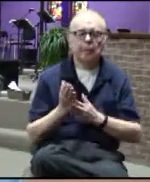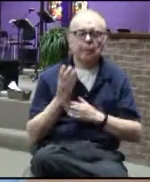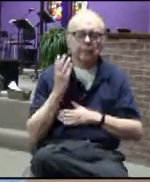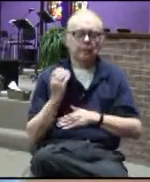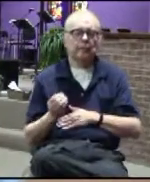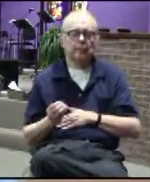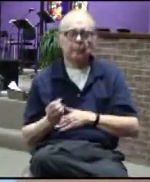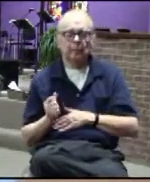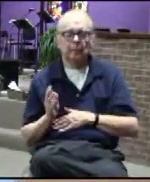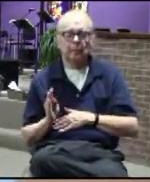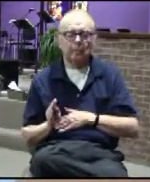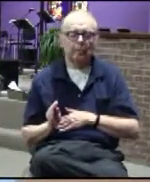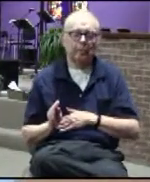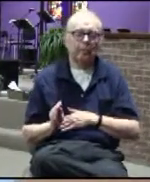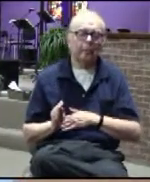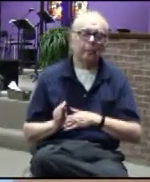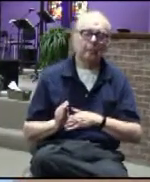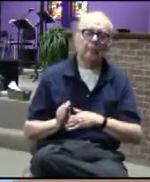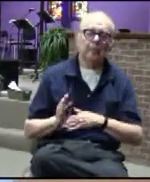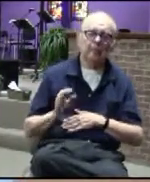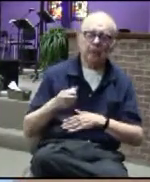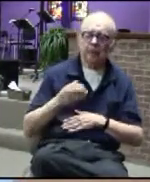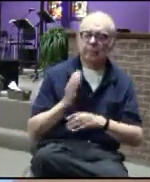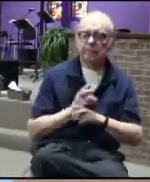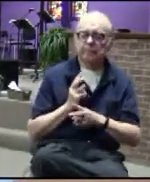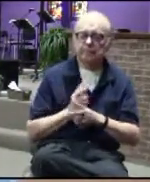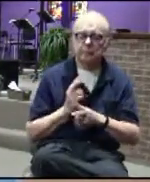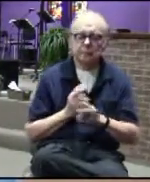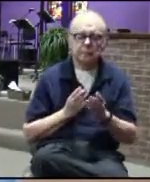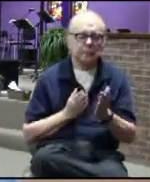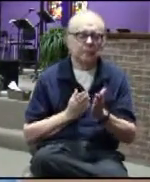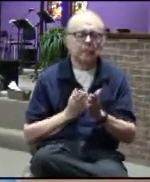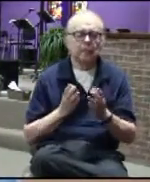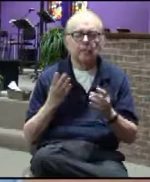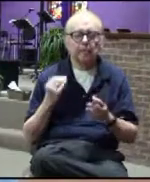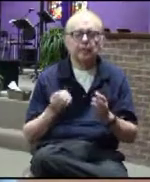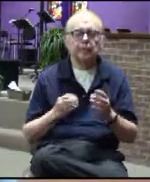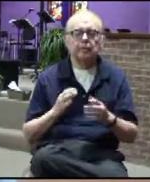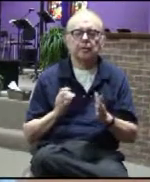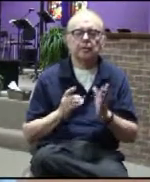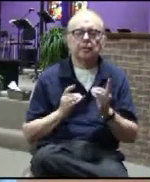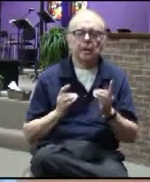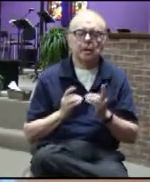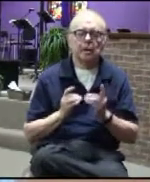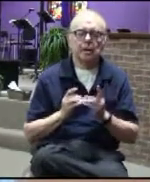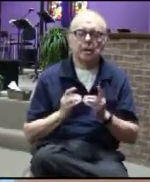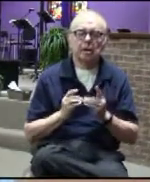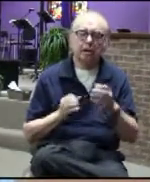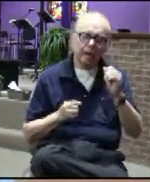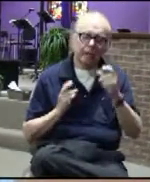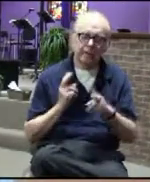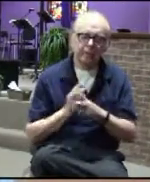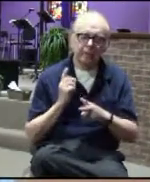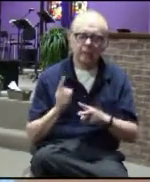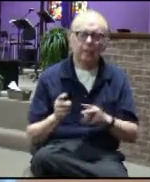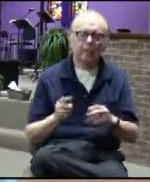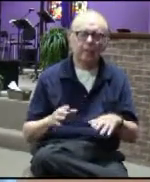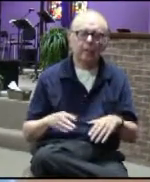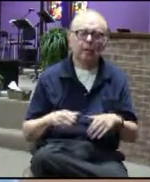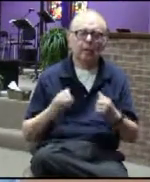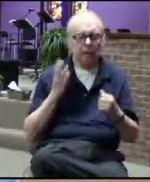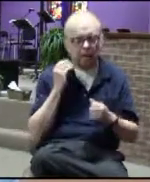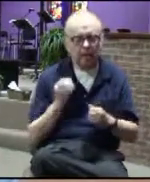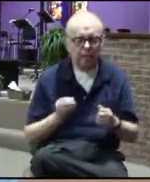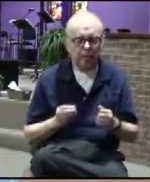and gentlemen God's got you if you're going through a disease God's got you if you're going through